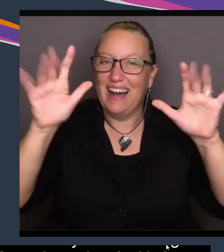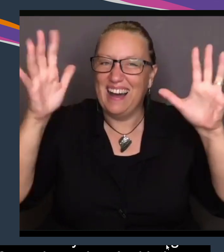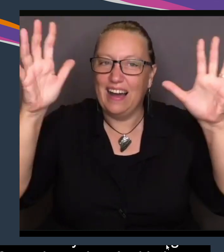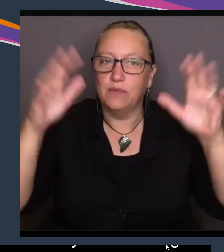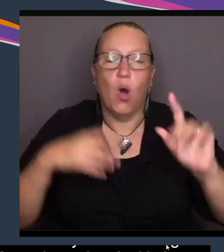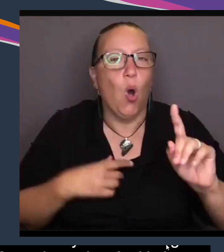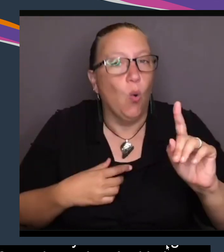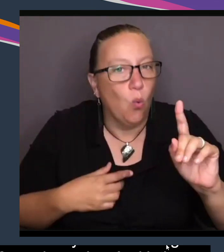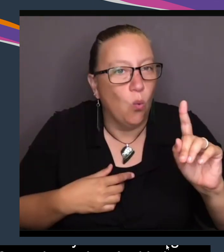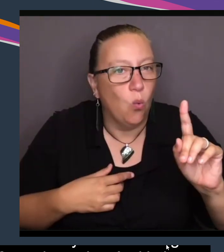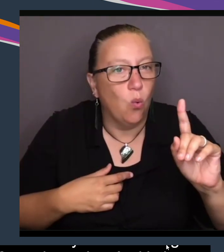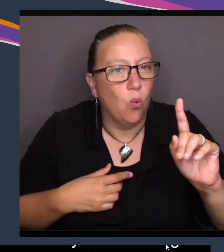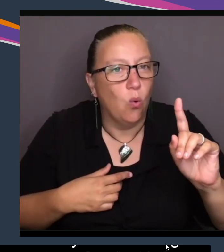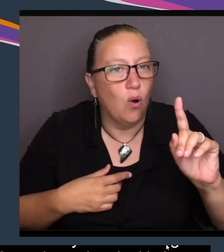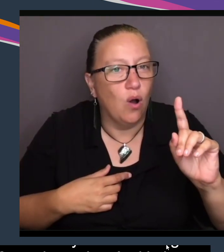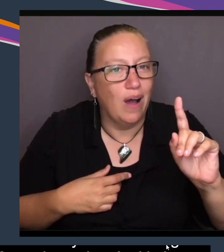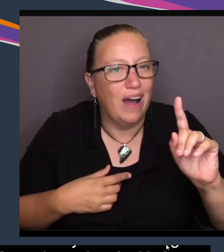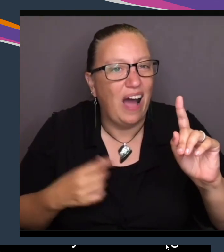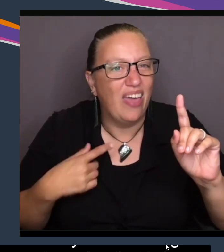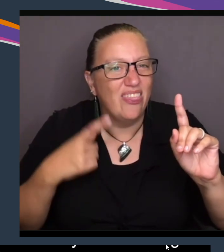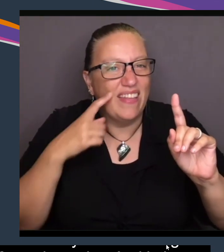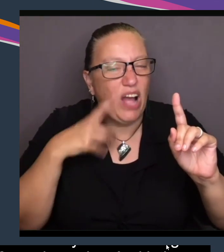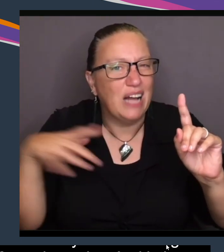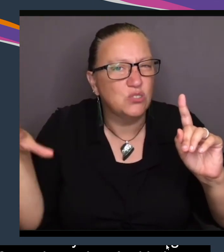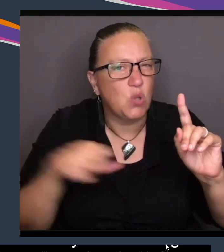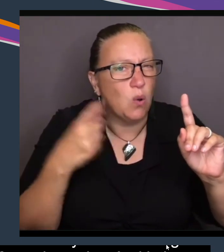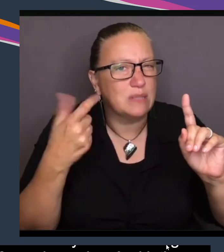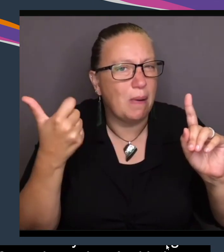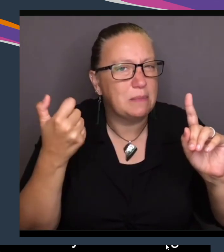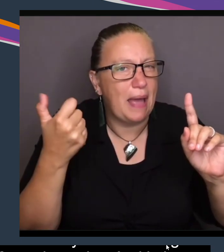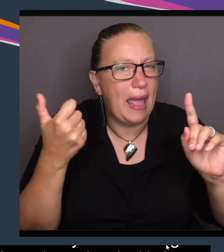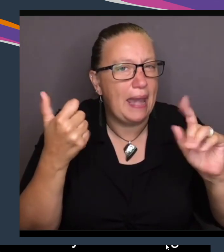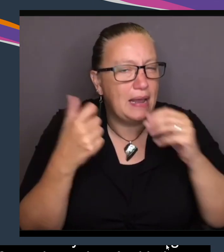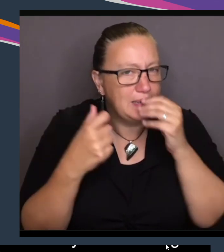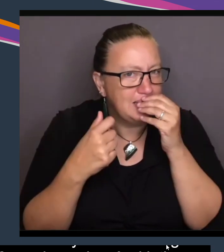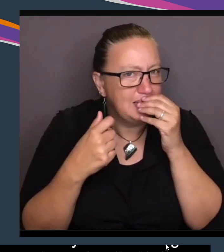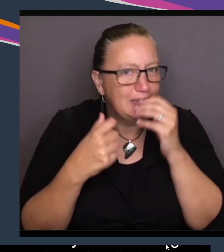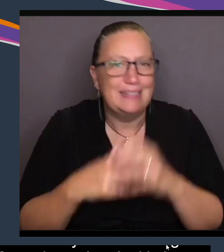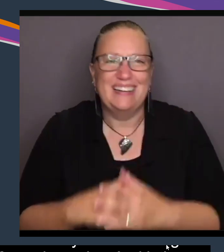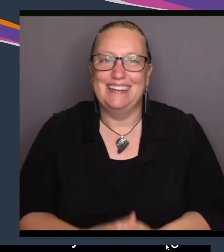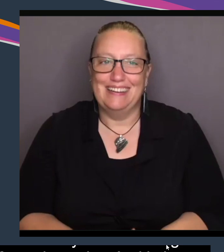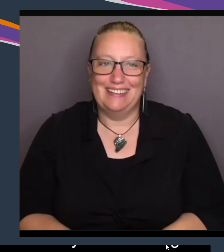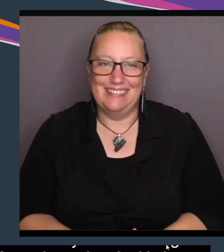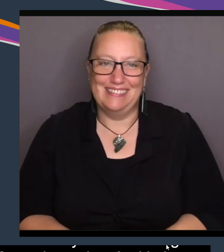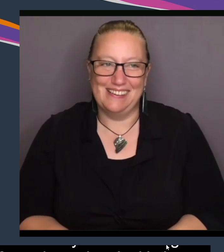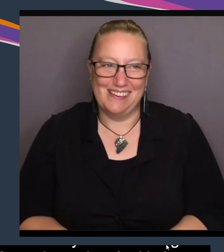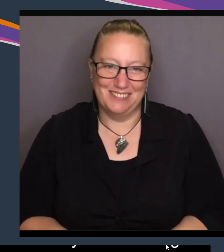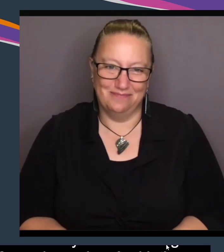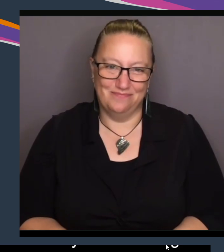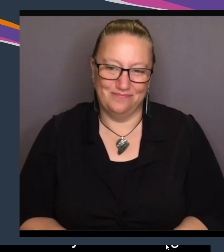And I think I've pinched a pen. I've pinched a pen.